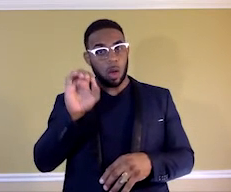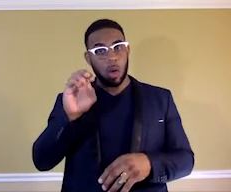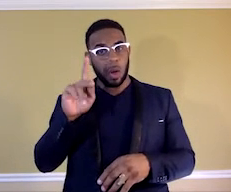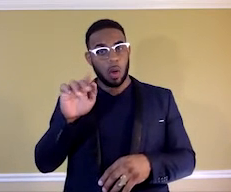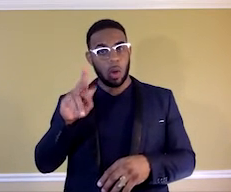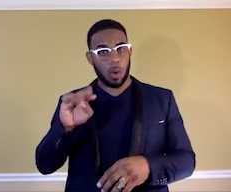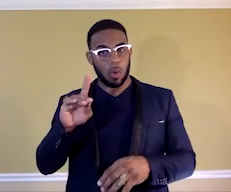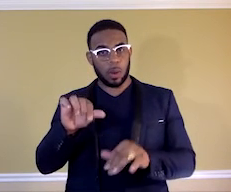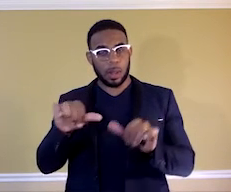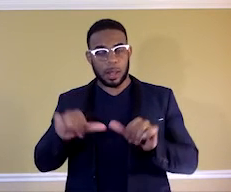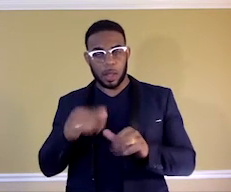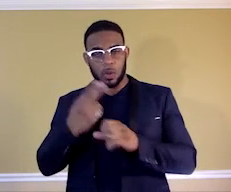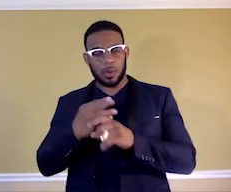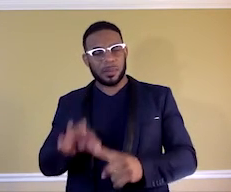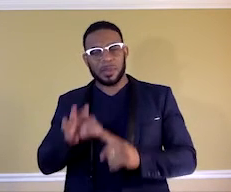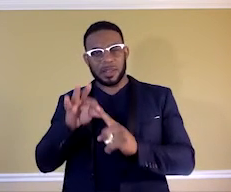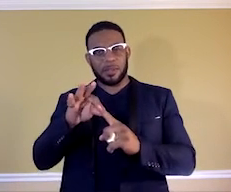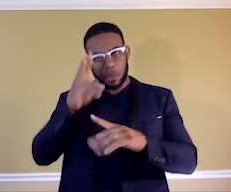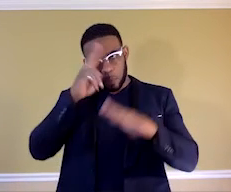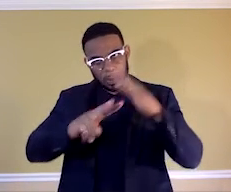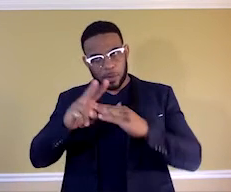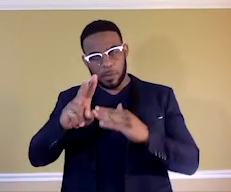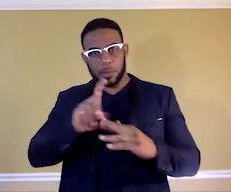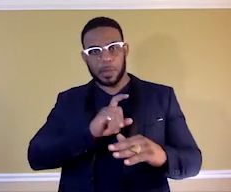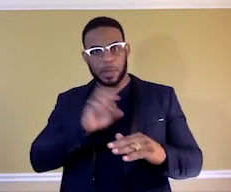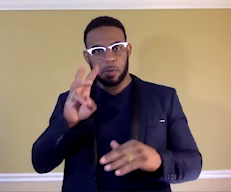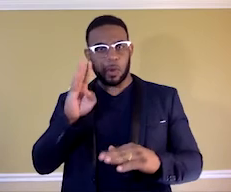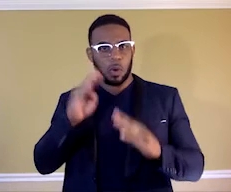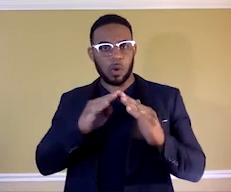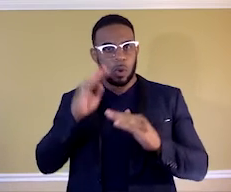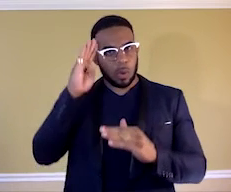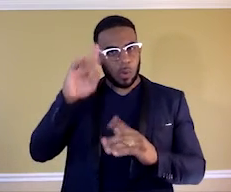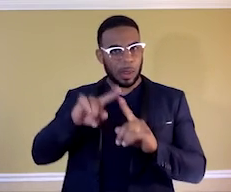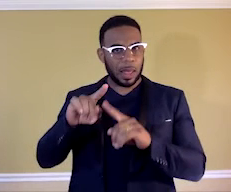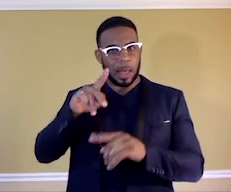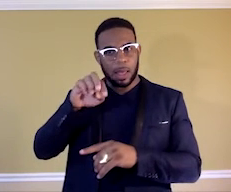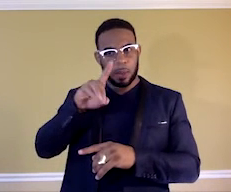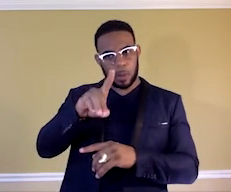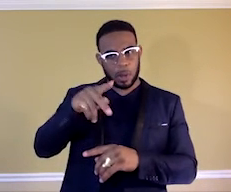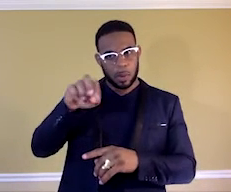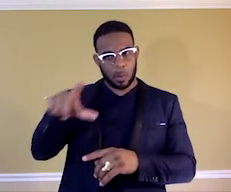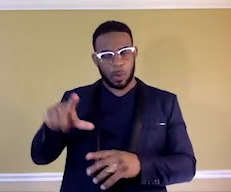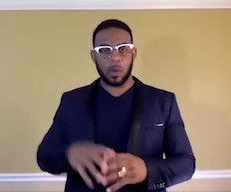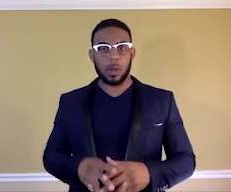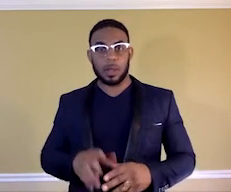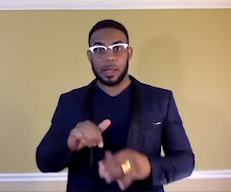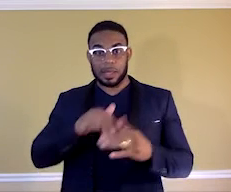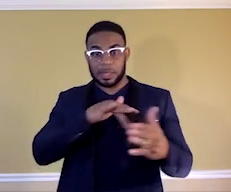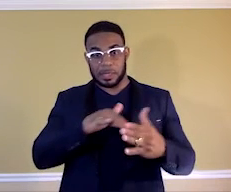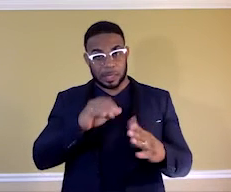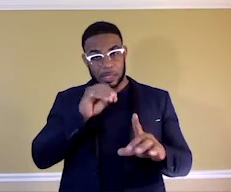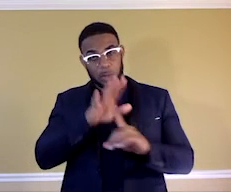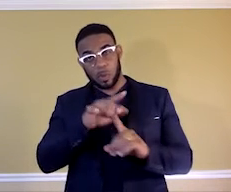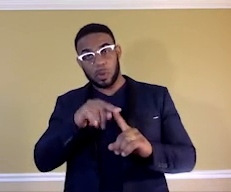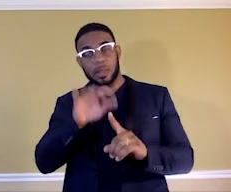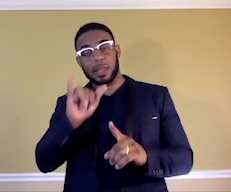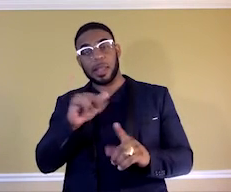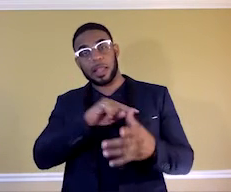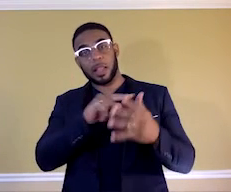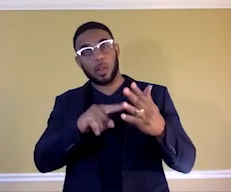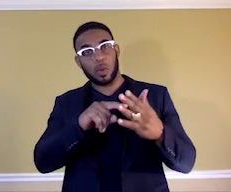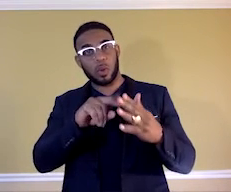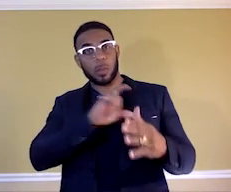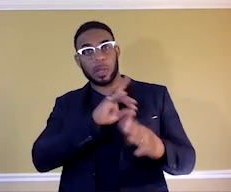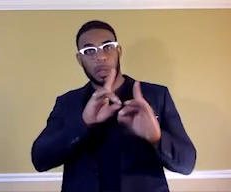were using a specific predictive policing software known as PredPol. And the study exposed that these